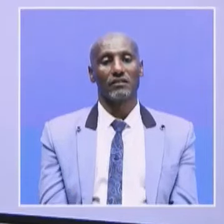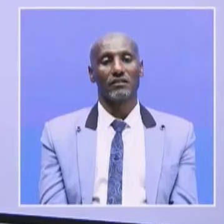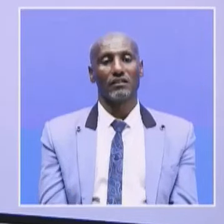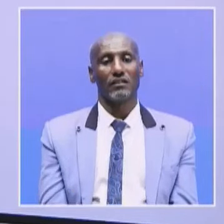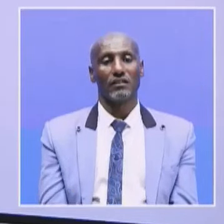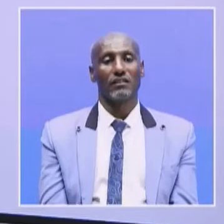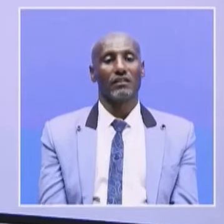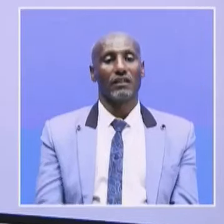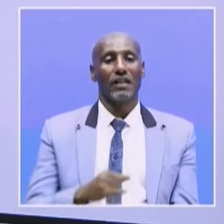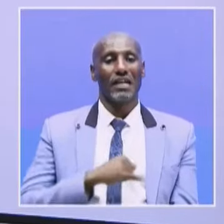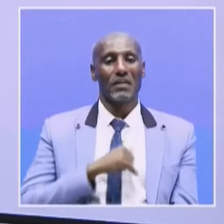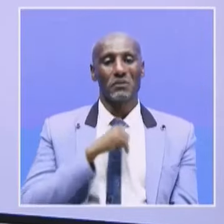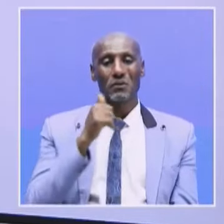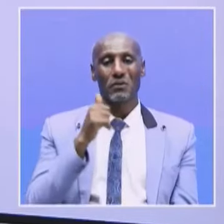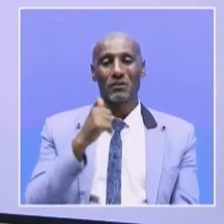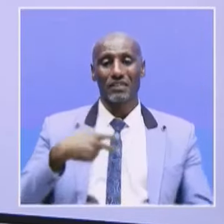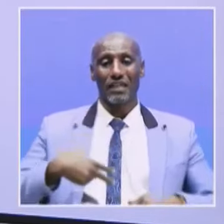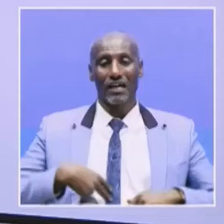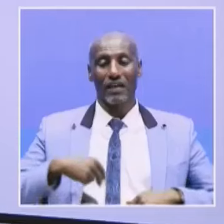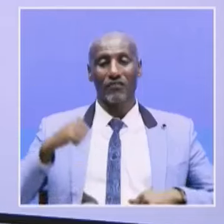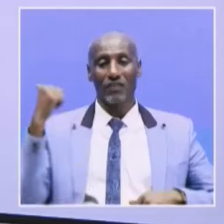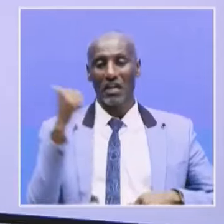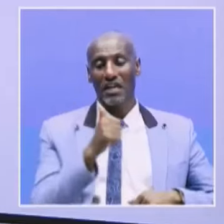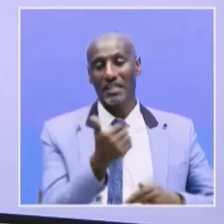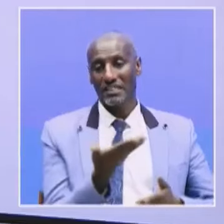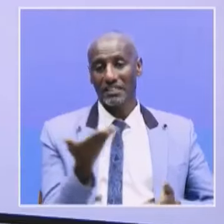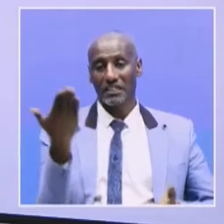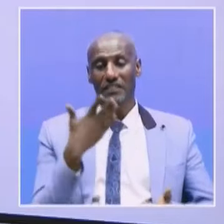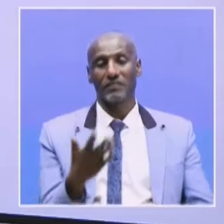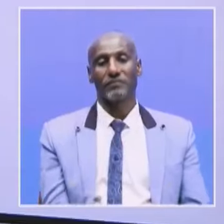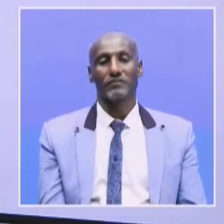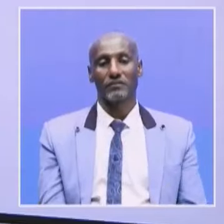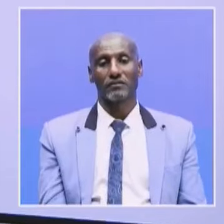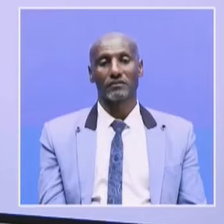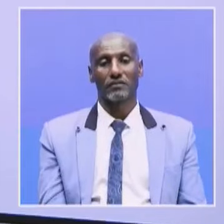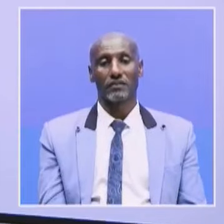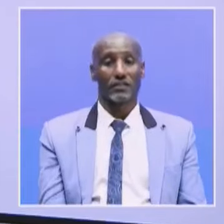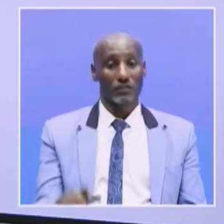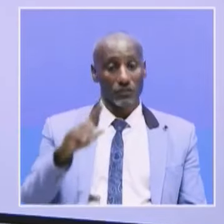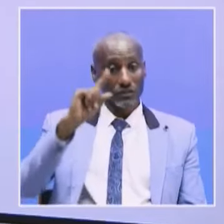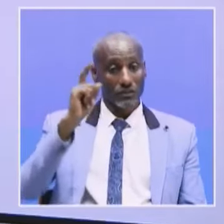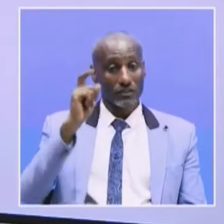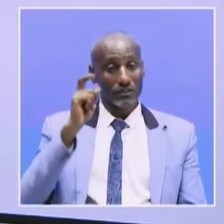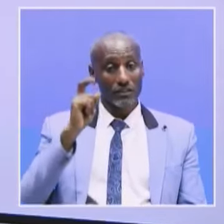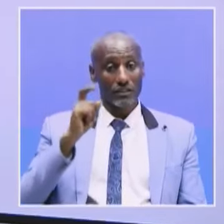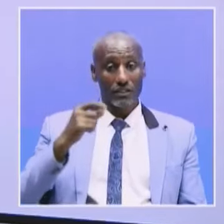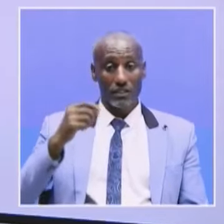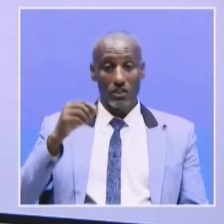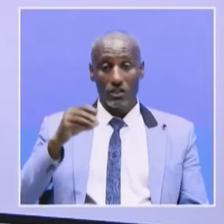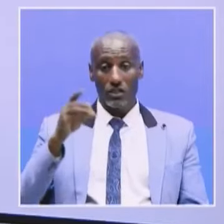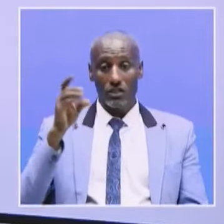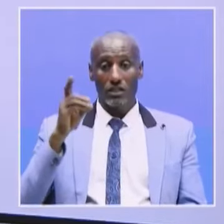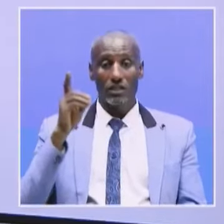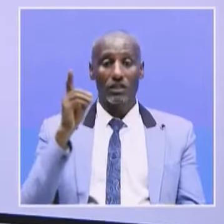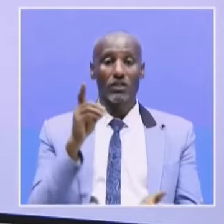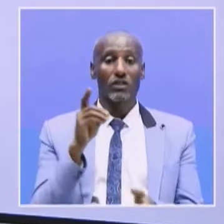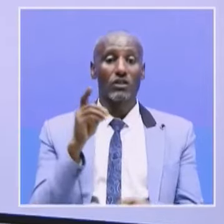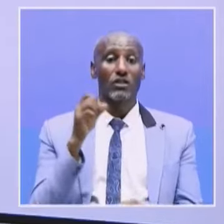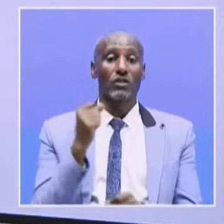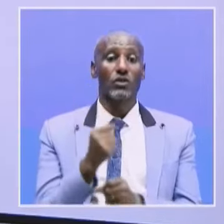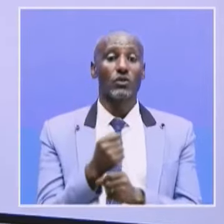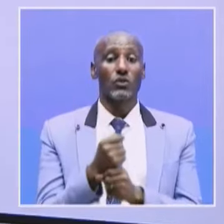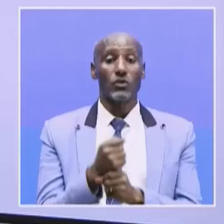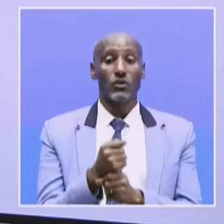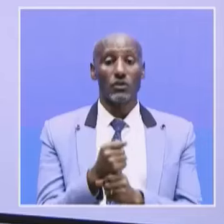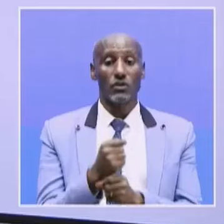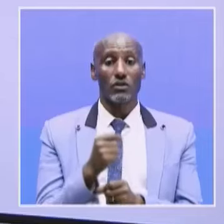have anything. And you can use any with even question. Do you have any? You can